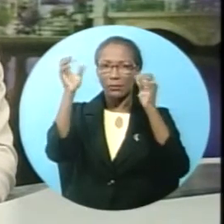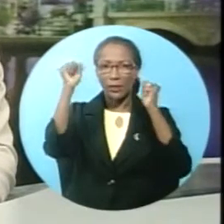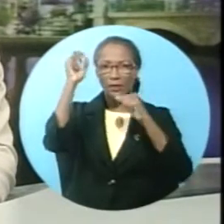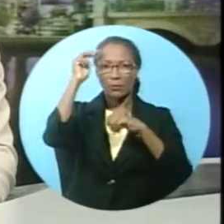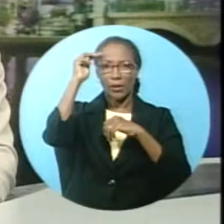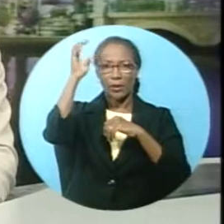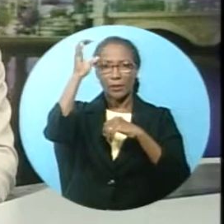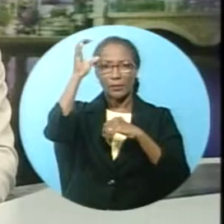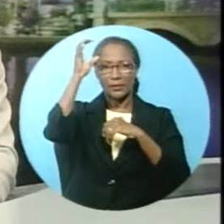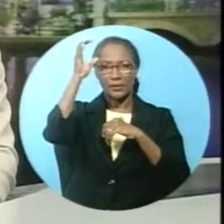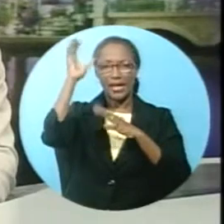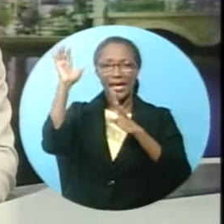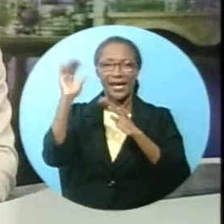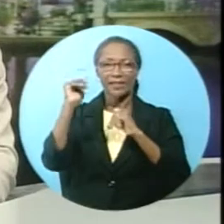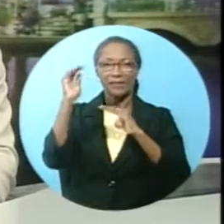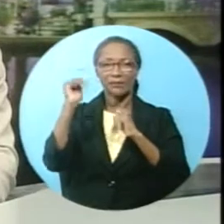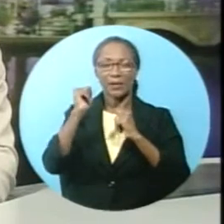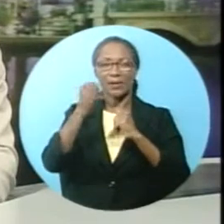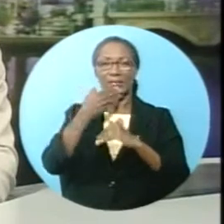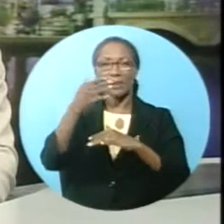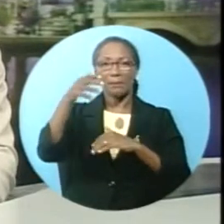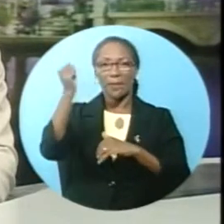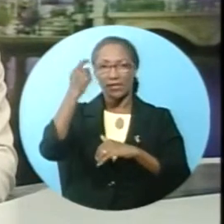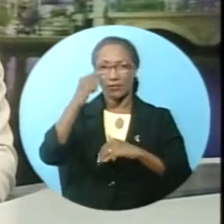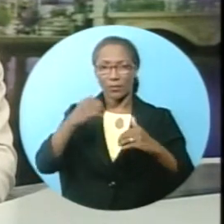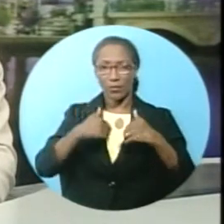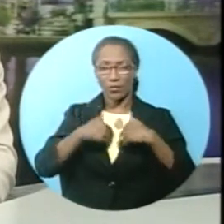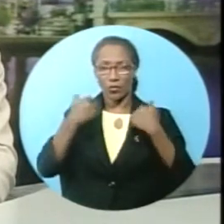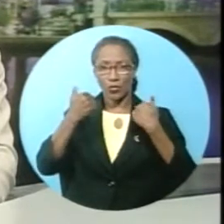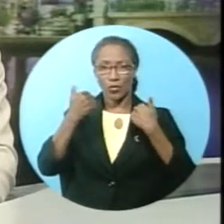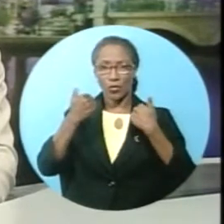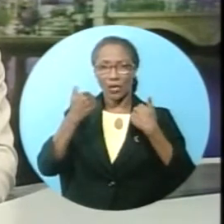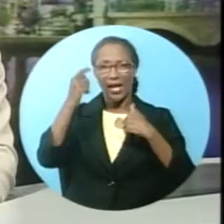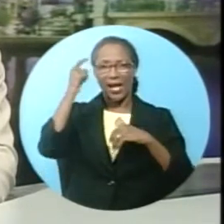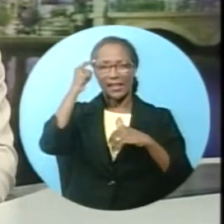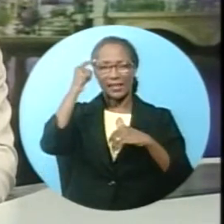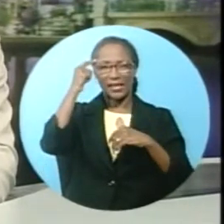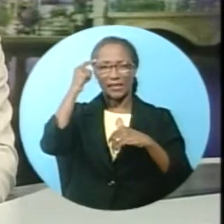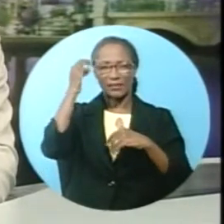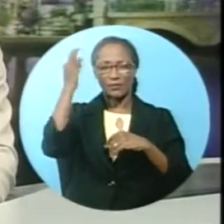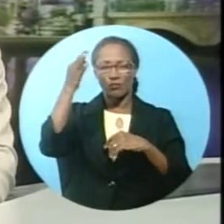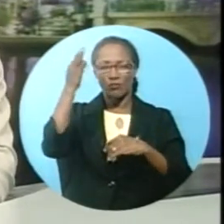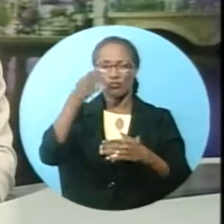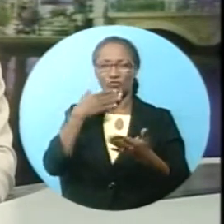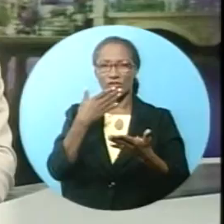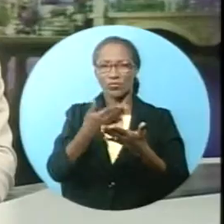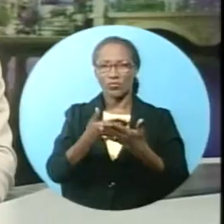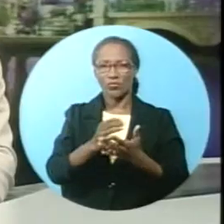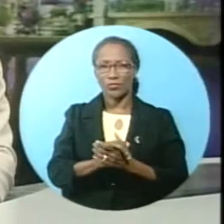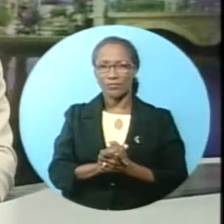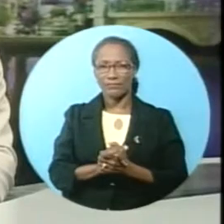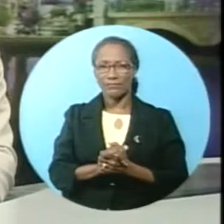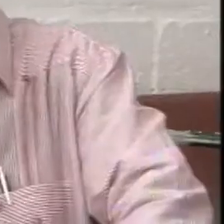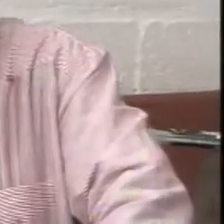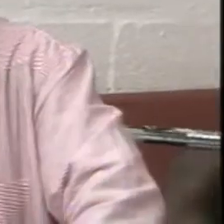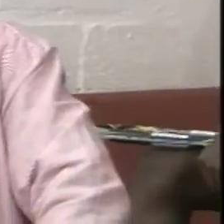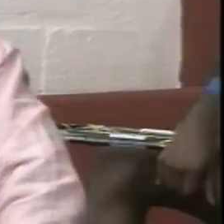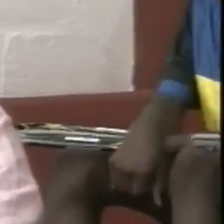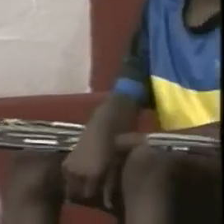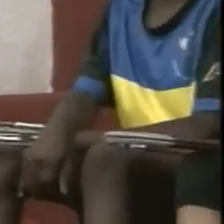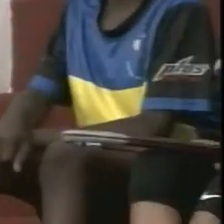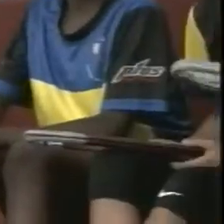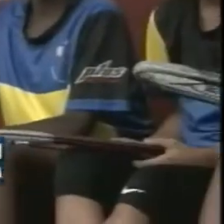expects the absolute best from his youth, and he also thinks that the future of squash is in good hands. I think the future